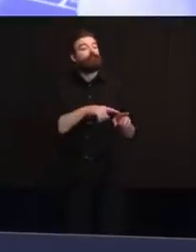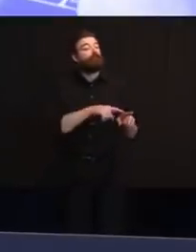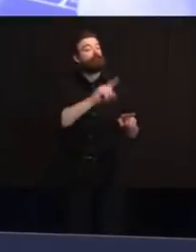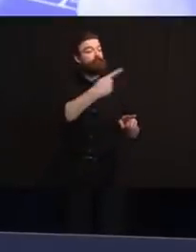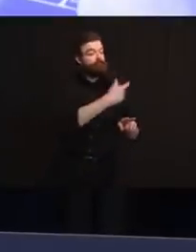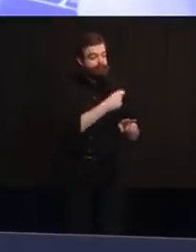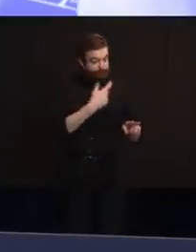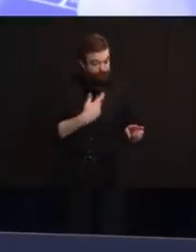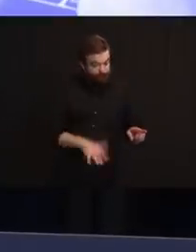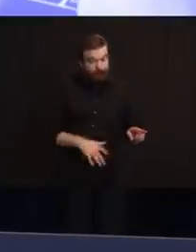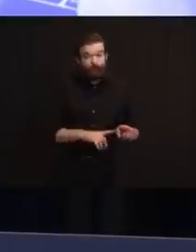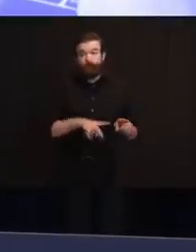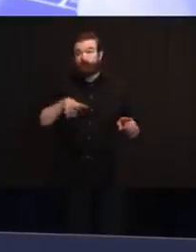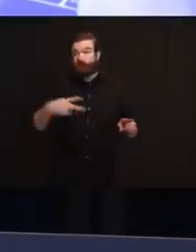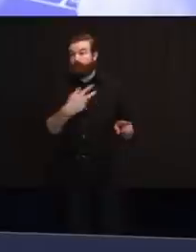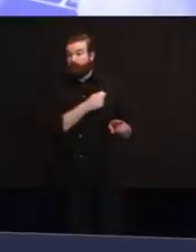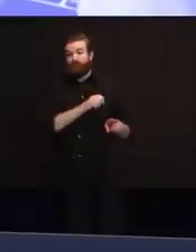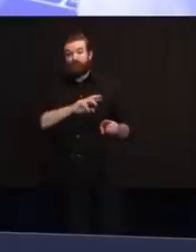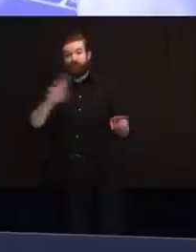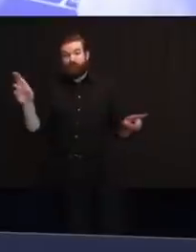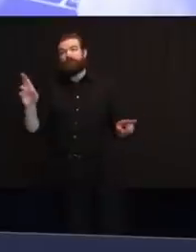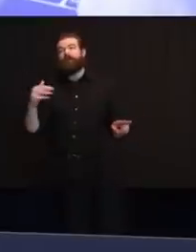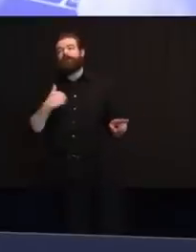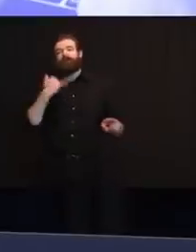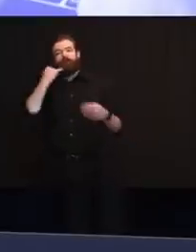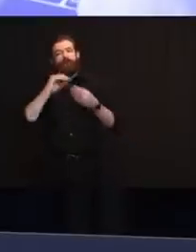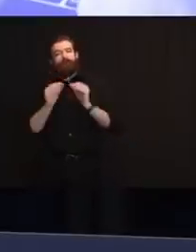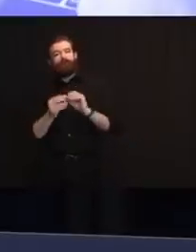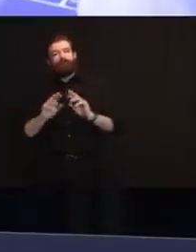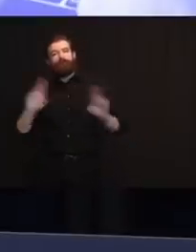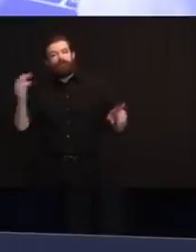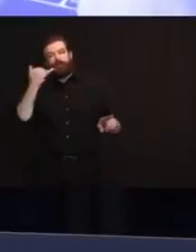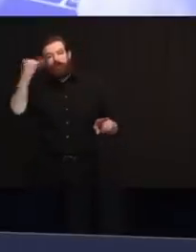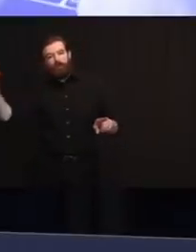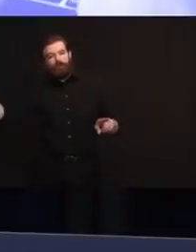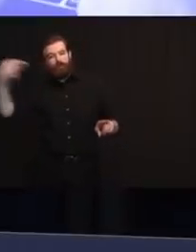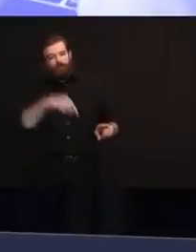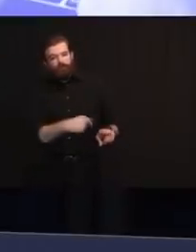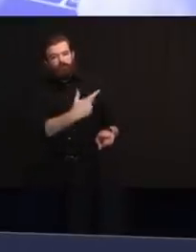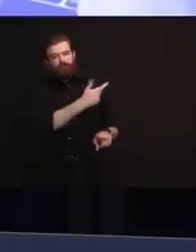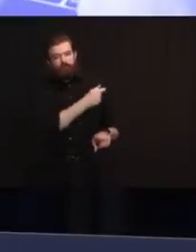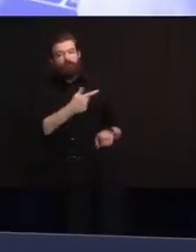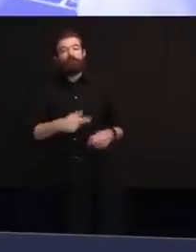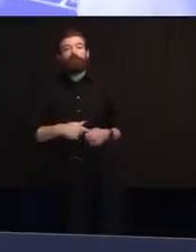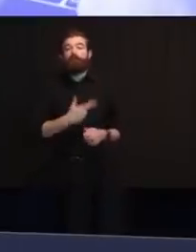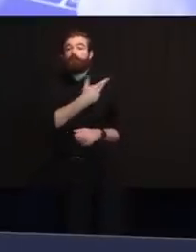populations are served, information on signups for the general public will be made available.